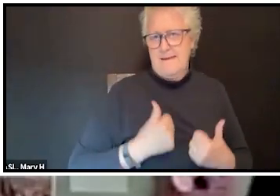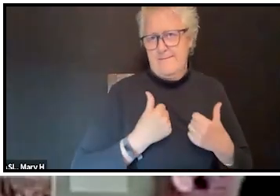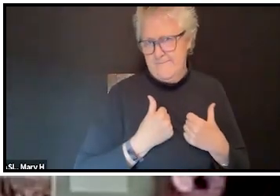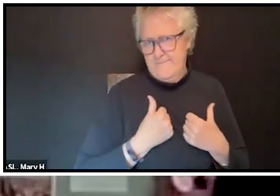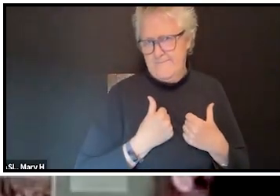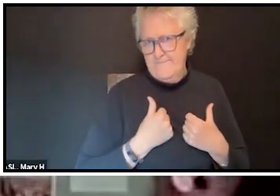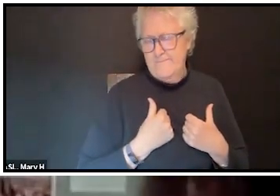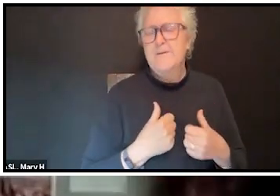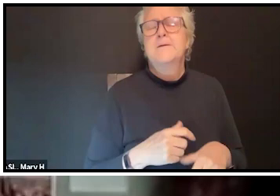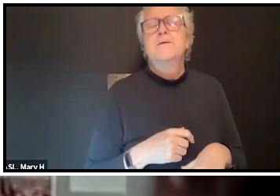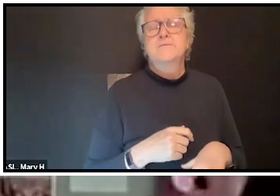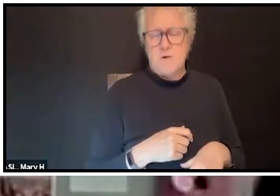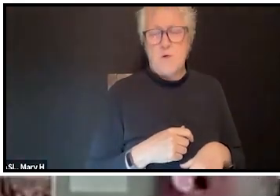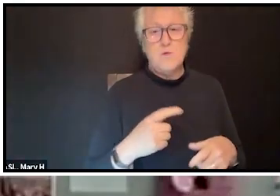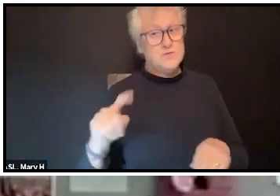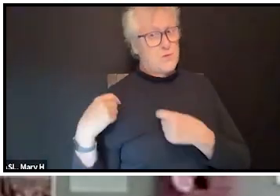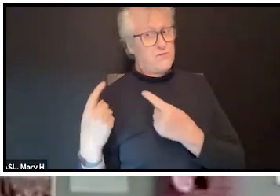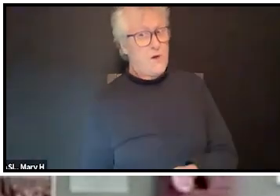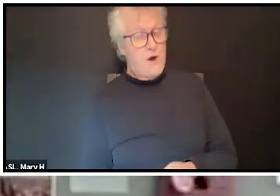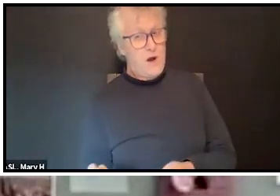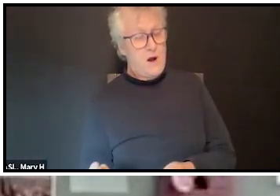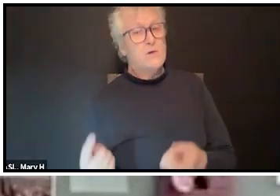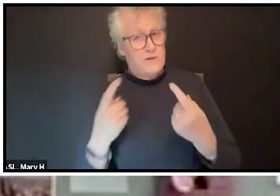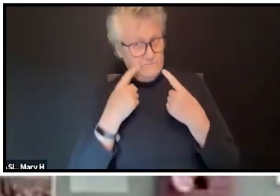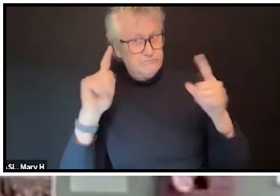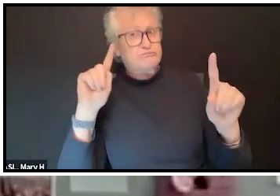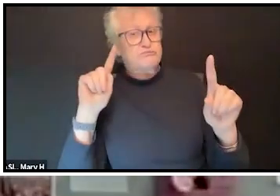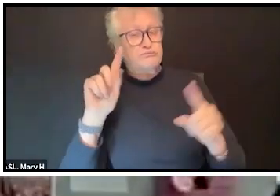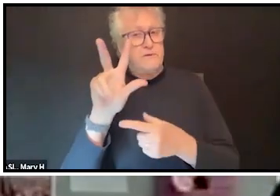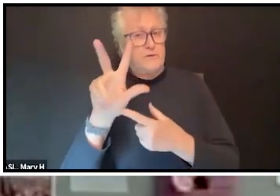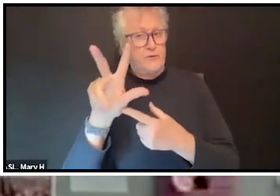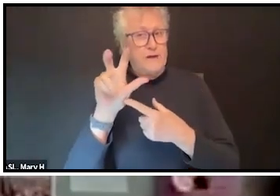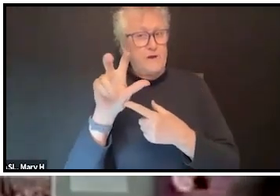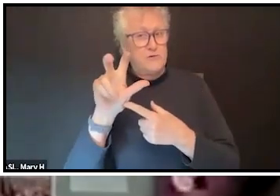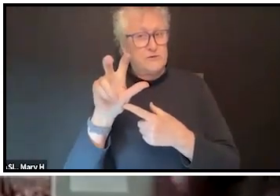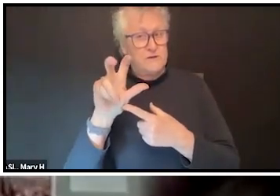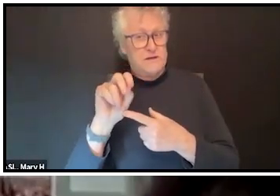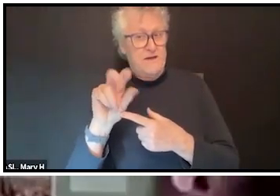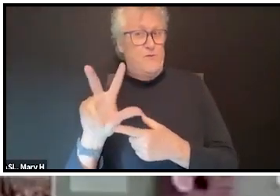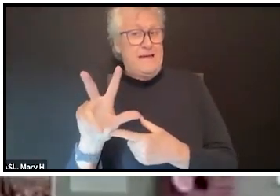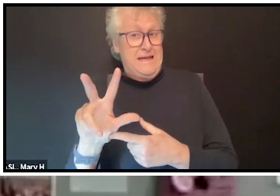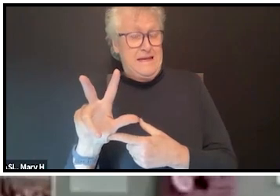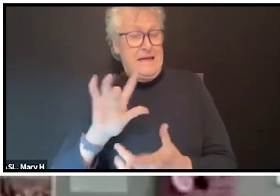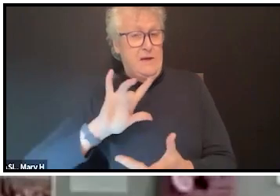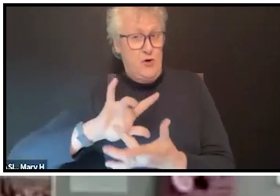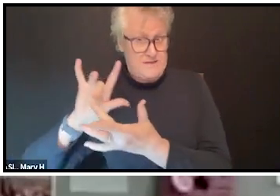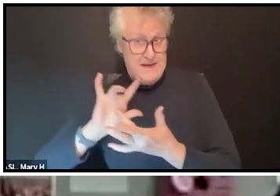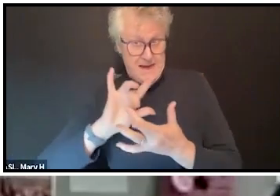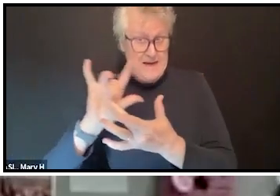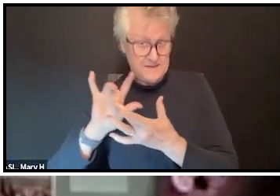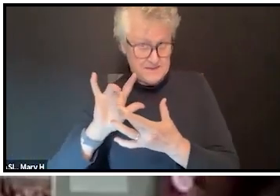made 303 contacts, and out of those 303 folks, we've been able to update their contact information